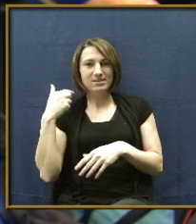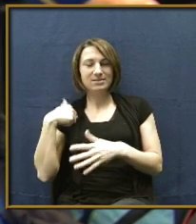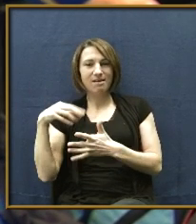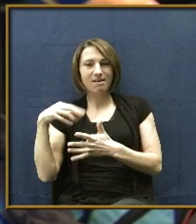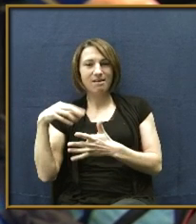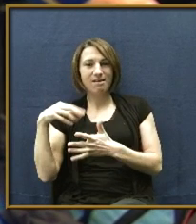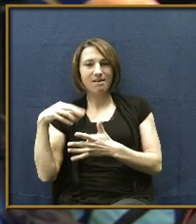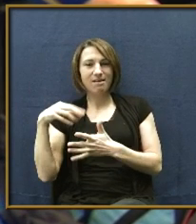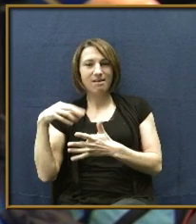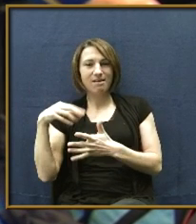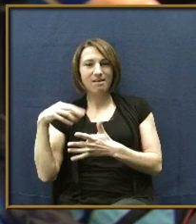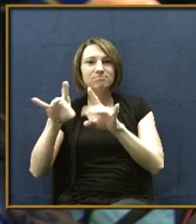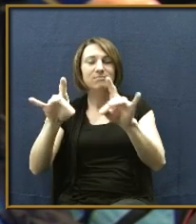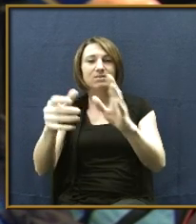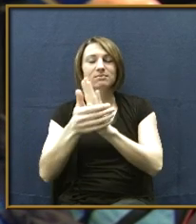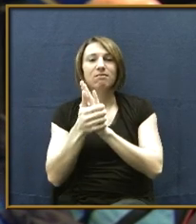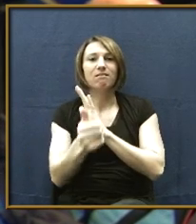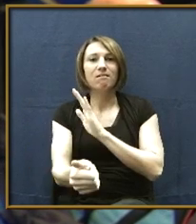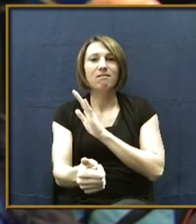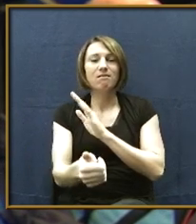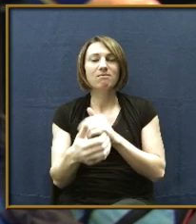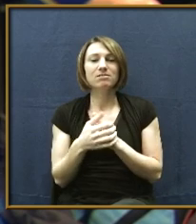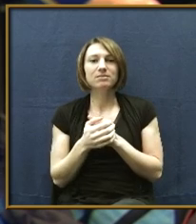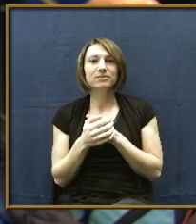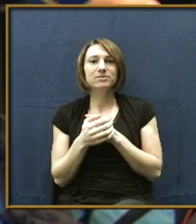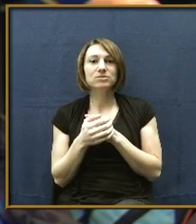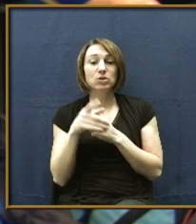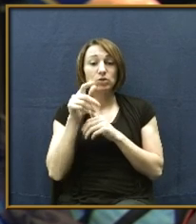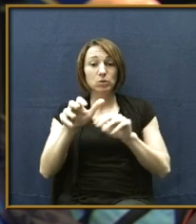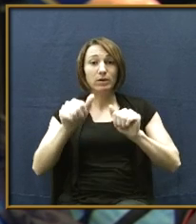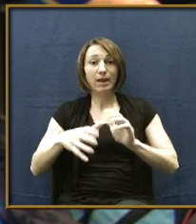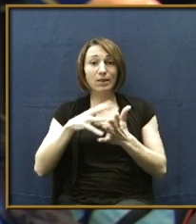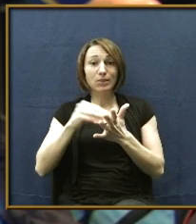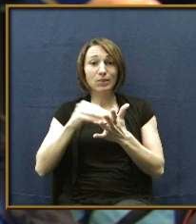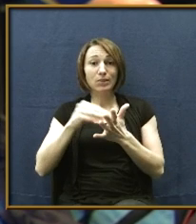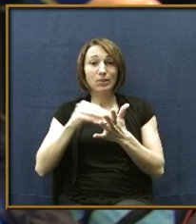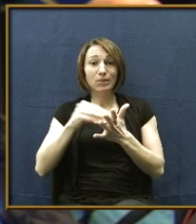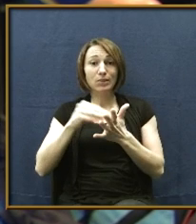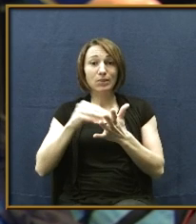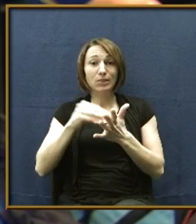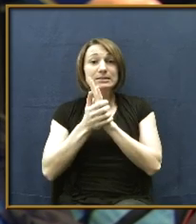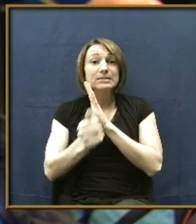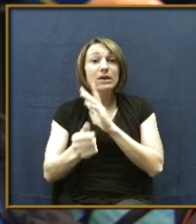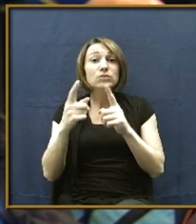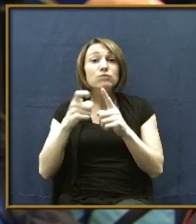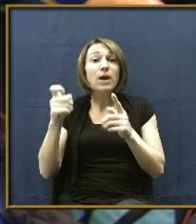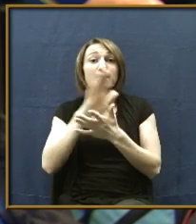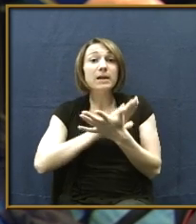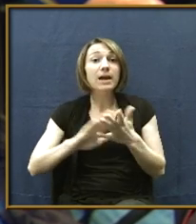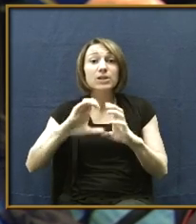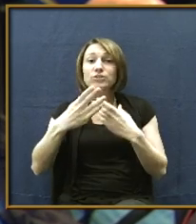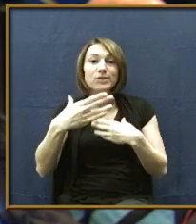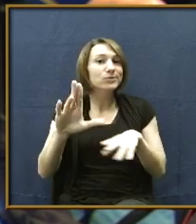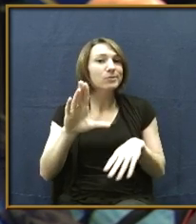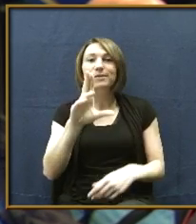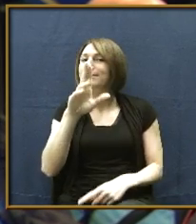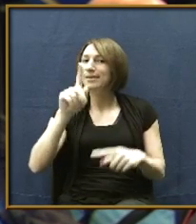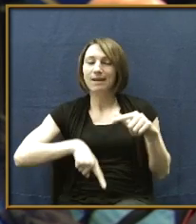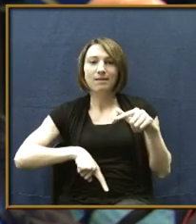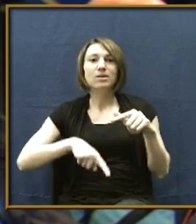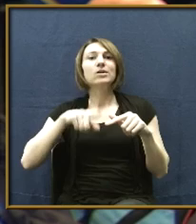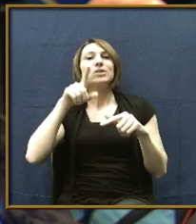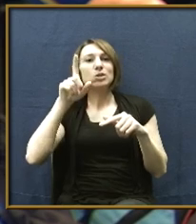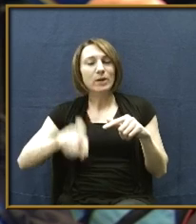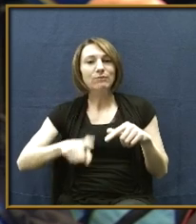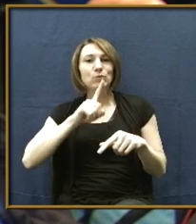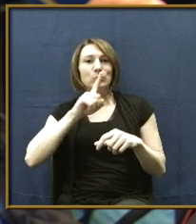Things that unfortunately would not be taught in a college or university classroom. On the job experiences, real life